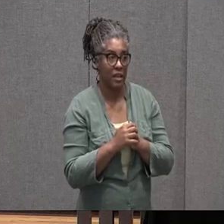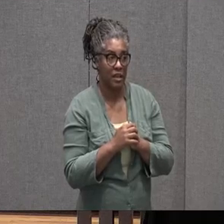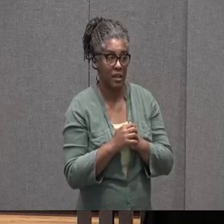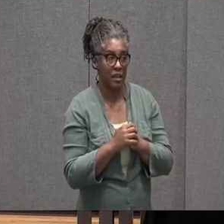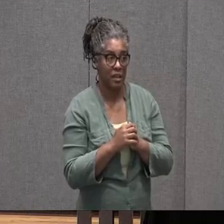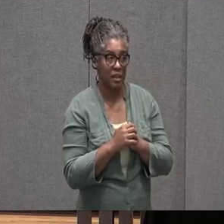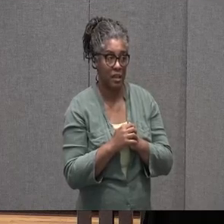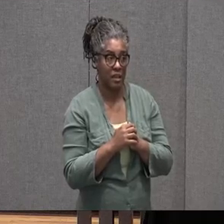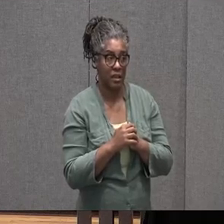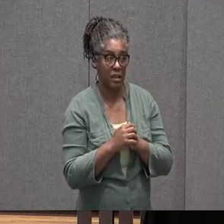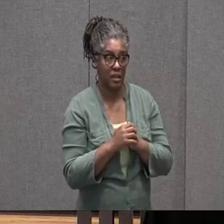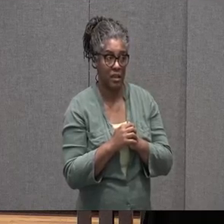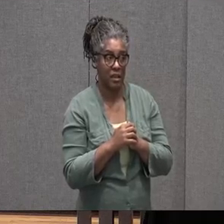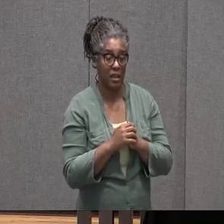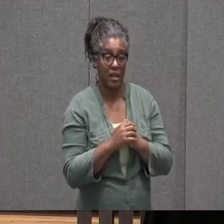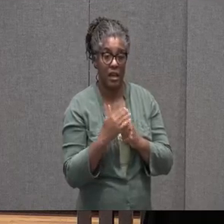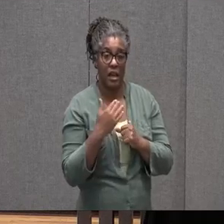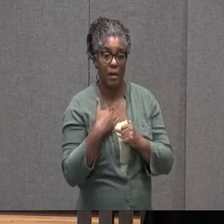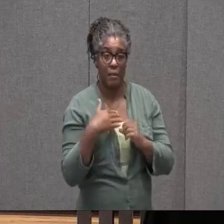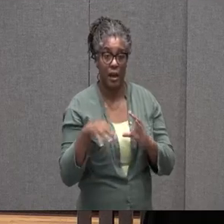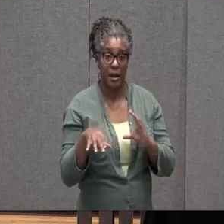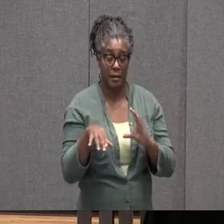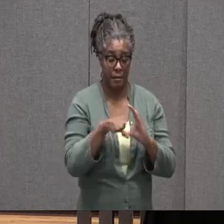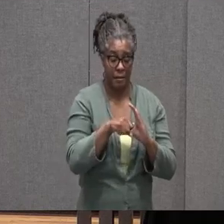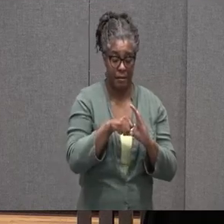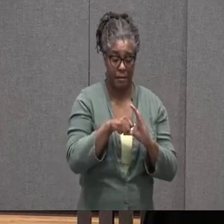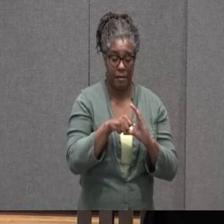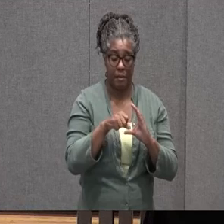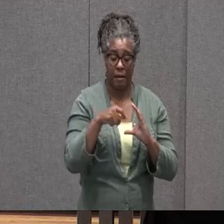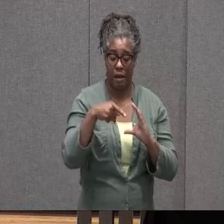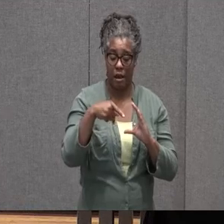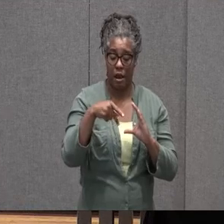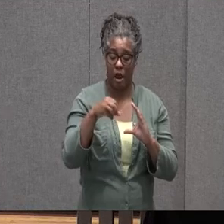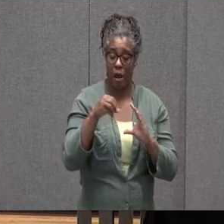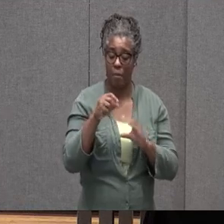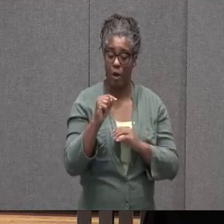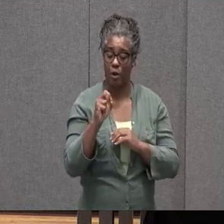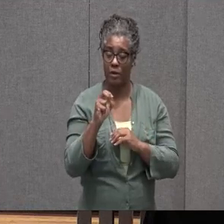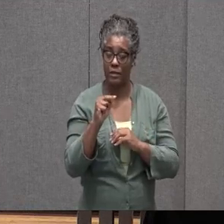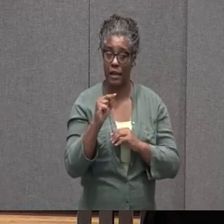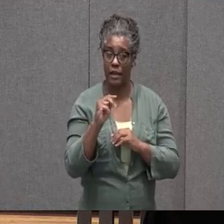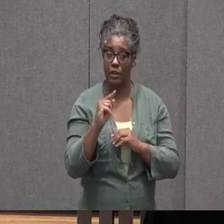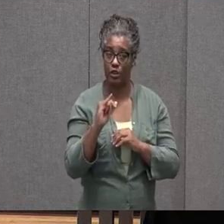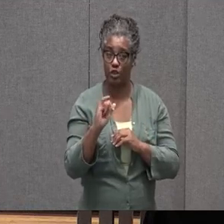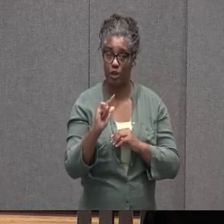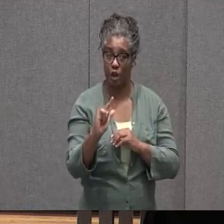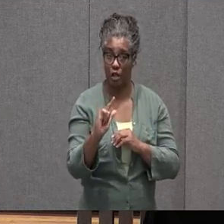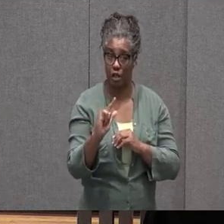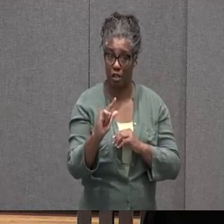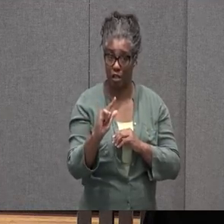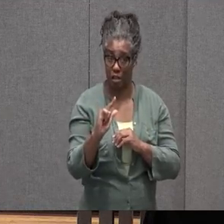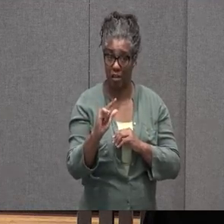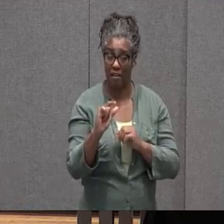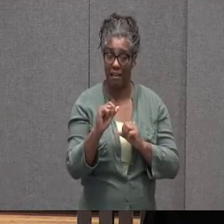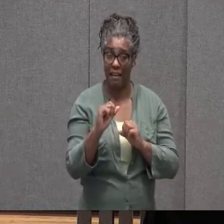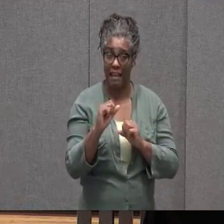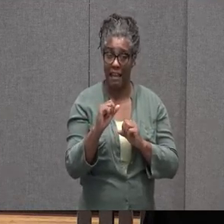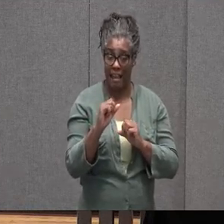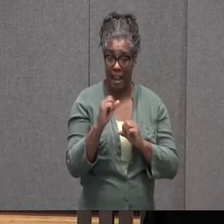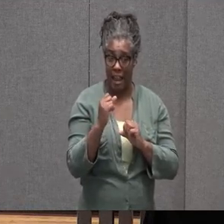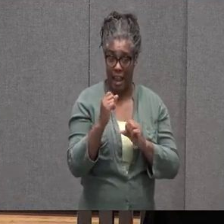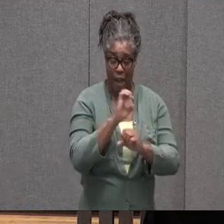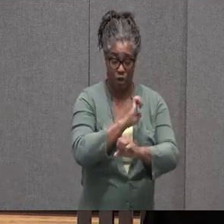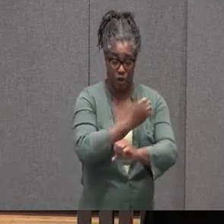I get my potential energy ready, my potential energy, and I kind of pull this down. I